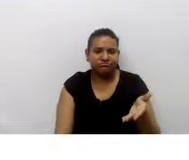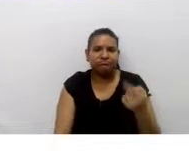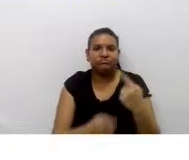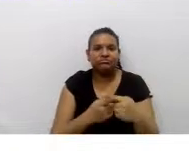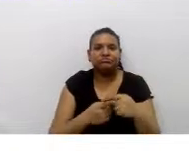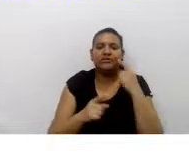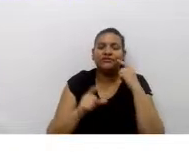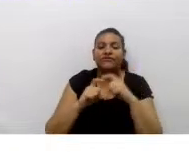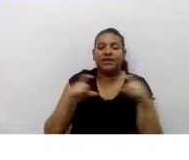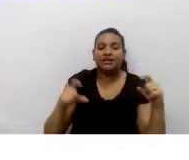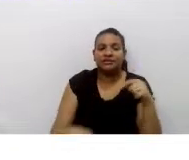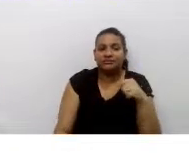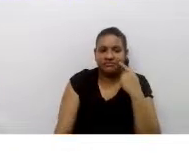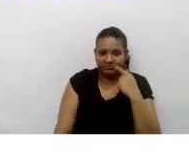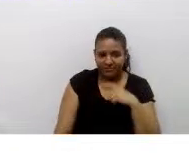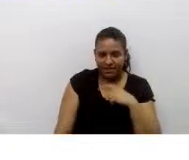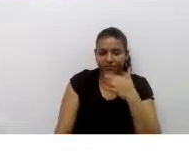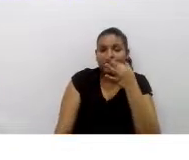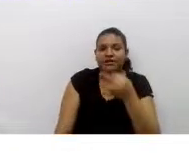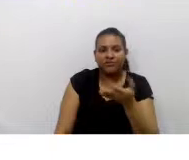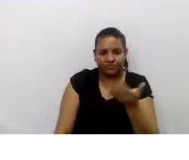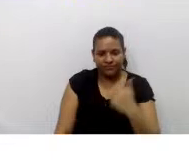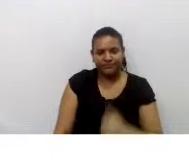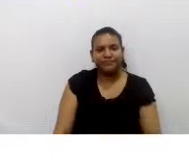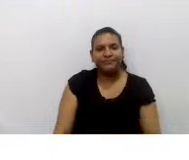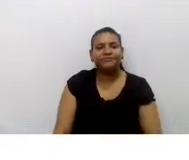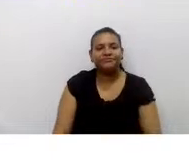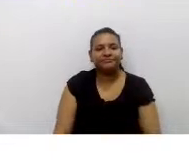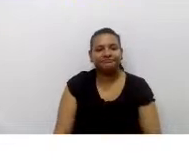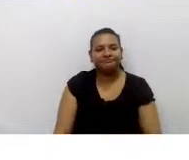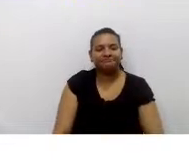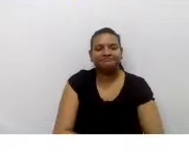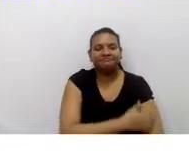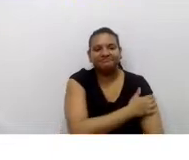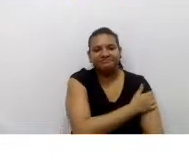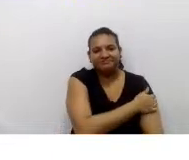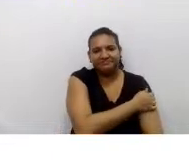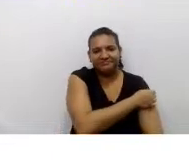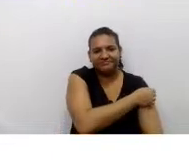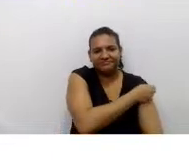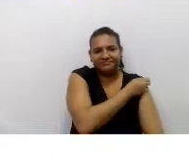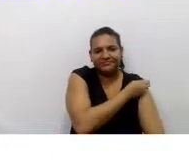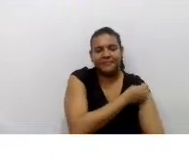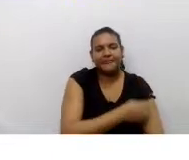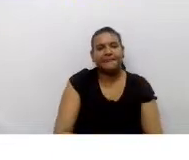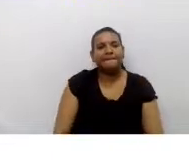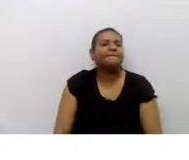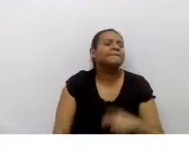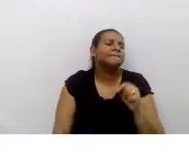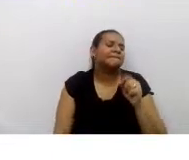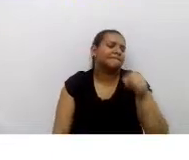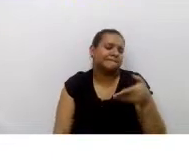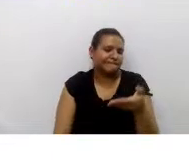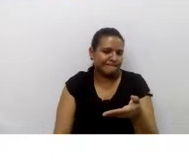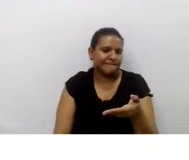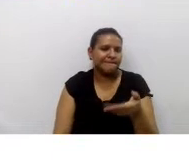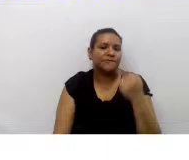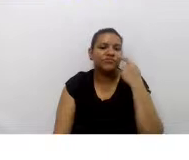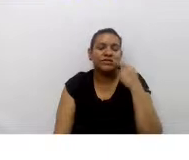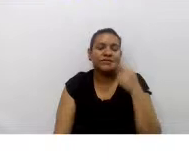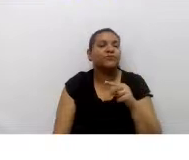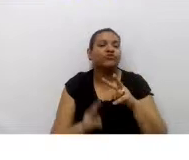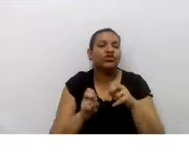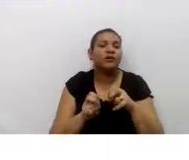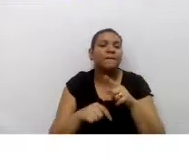So what is this principle? The product, or what learners produce, refers to how learners demonstrate their